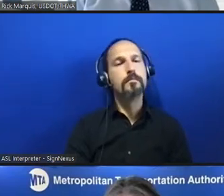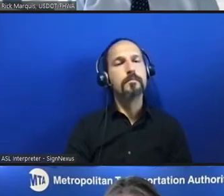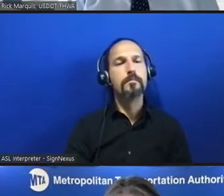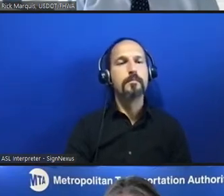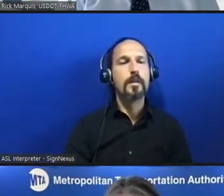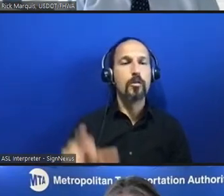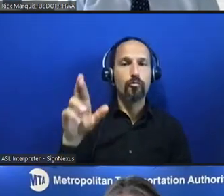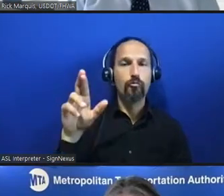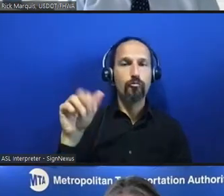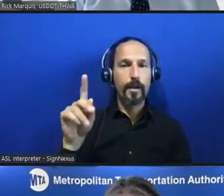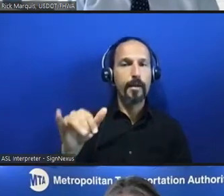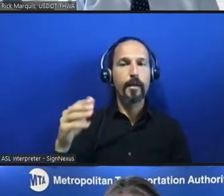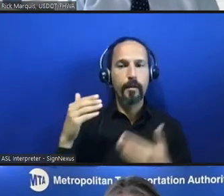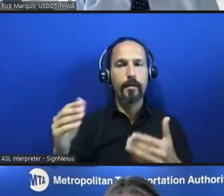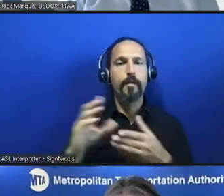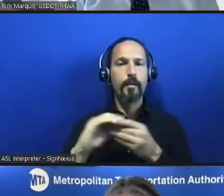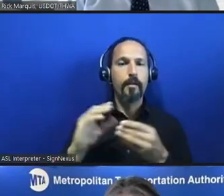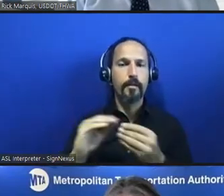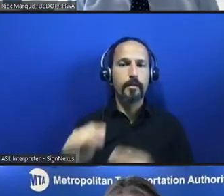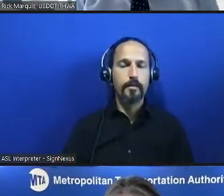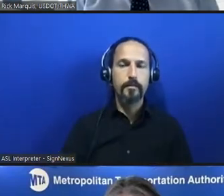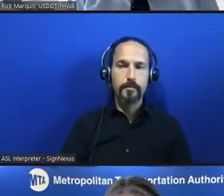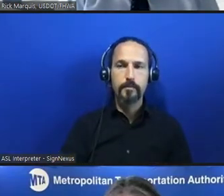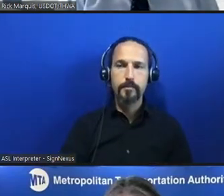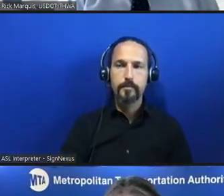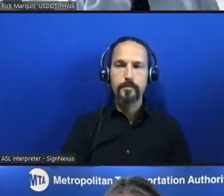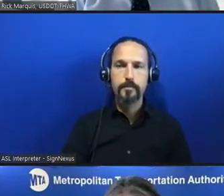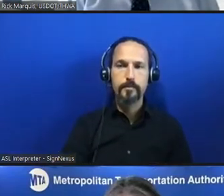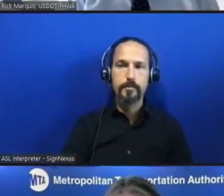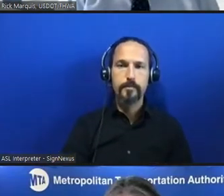Randy you man meet yourself and begin your remarks